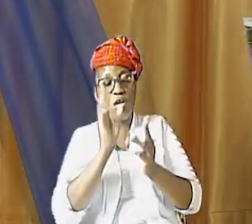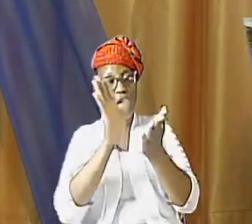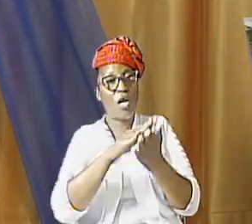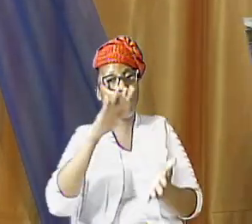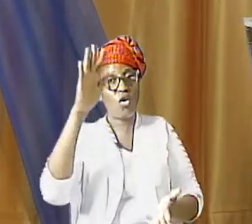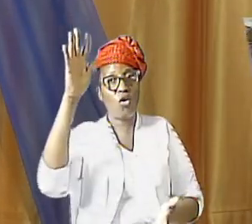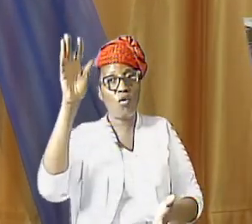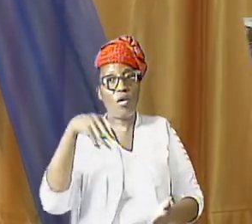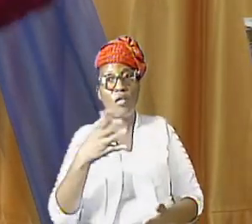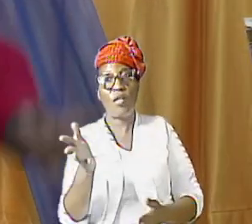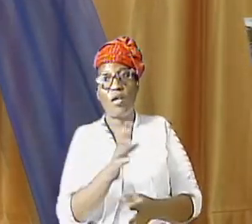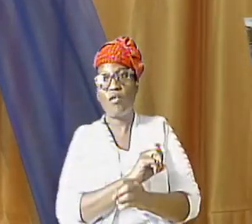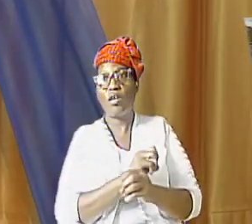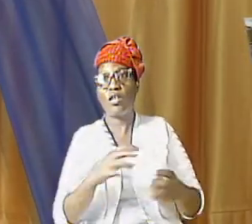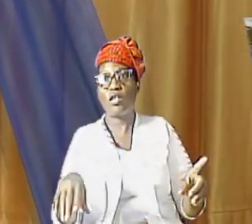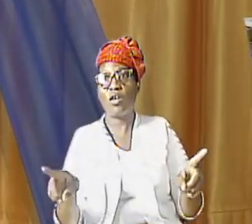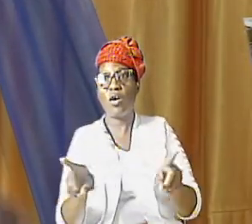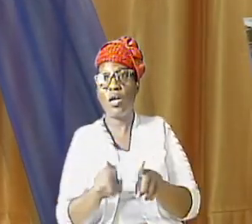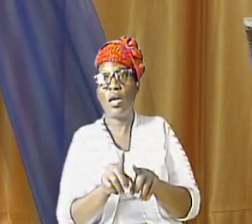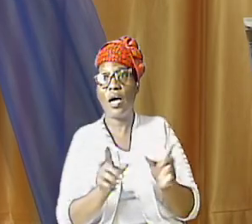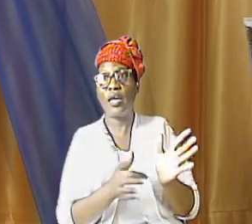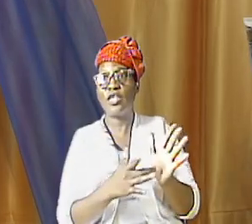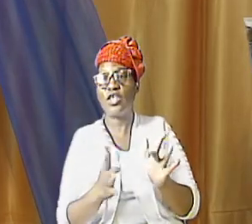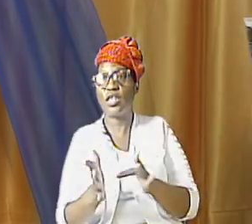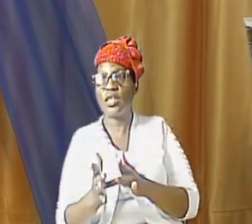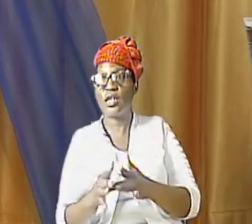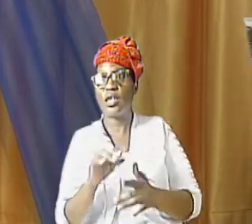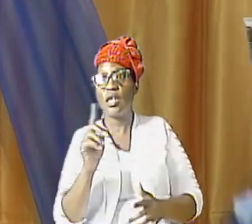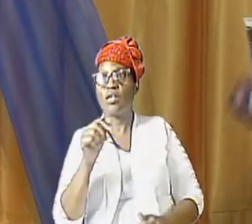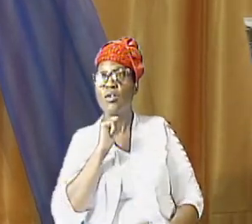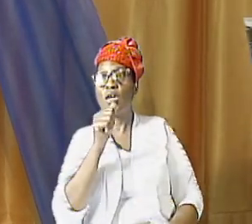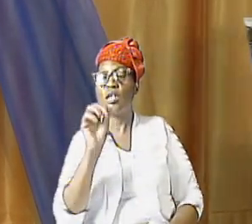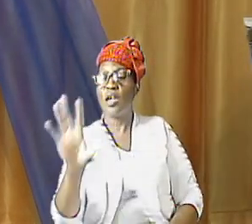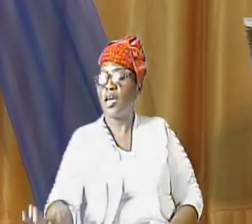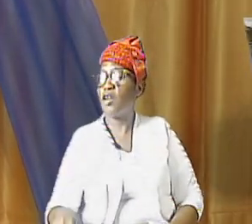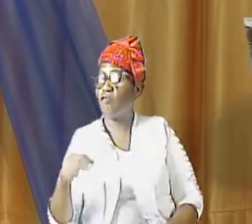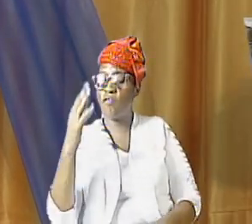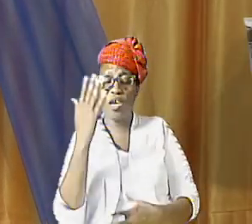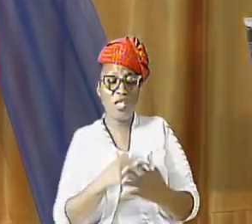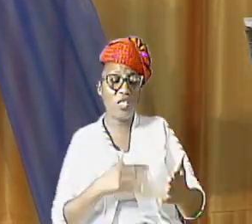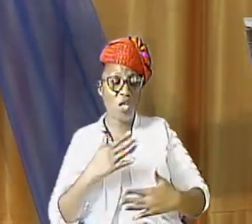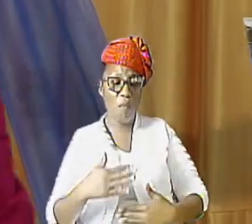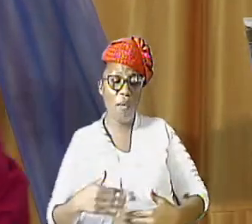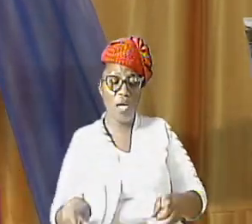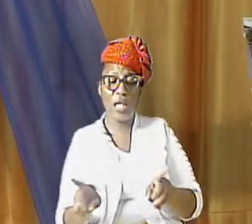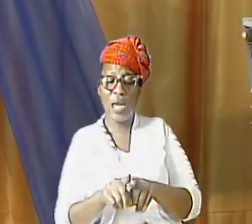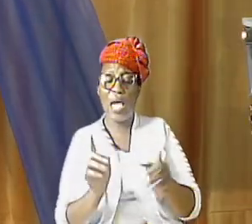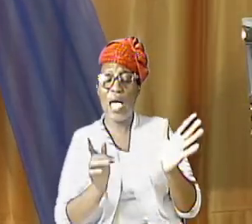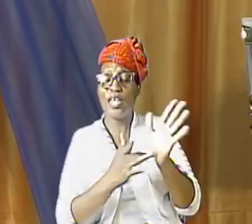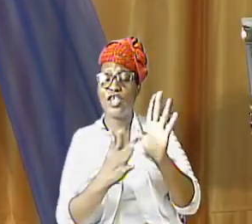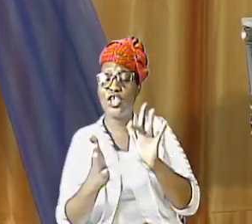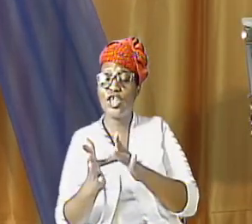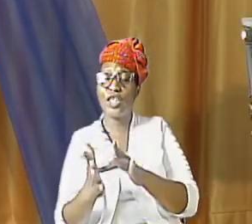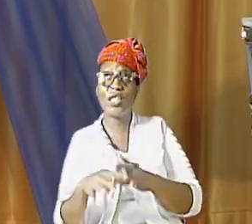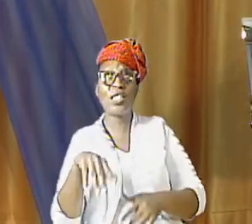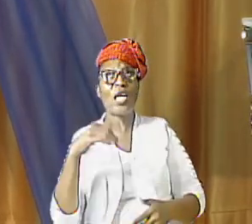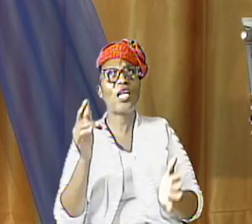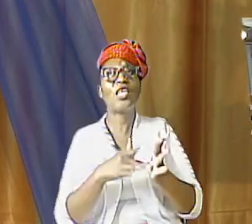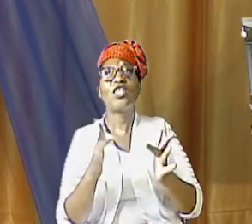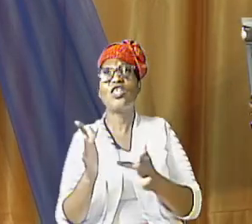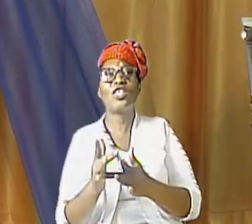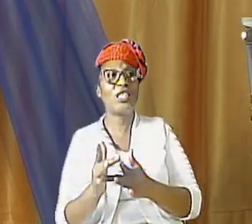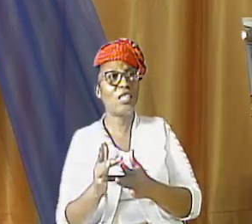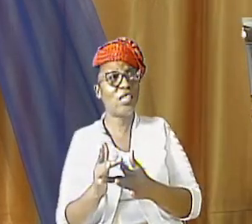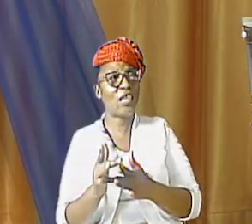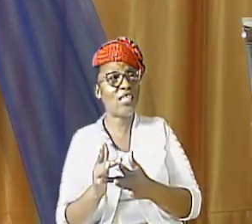glory. There is none like him. You will not find somebody else like Jesus. He is